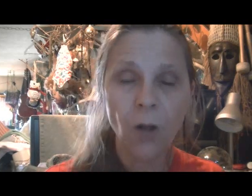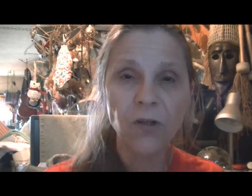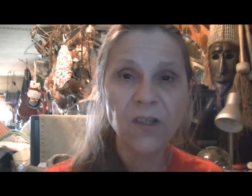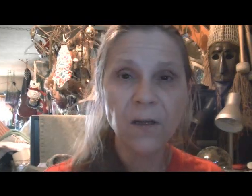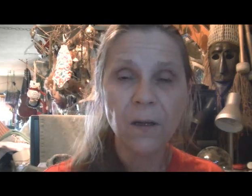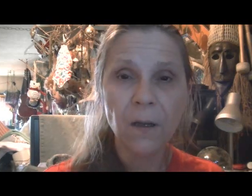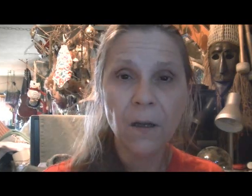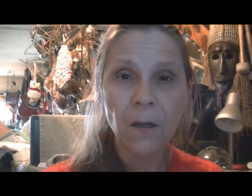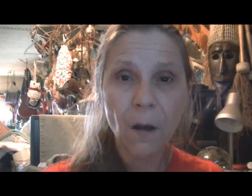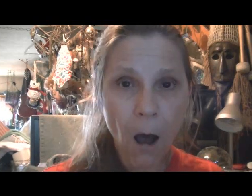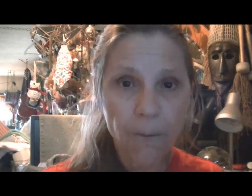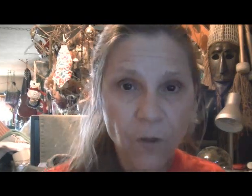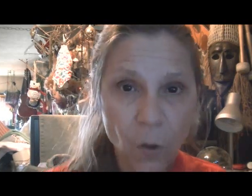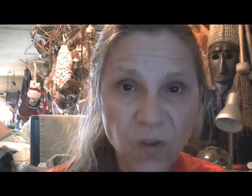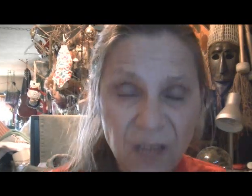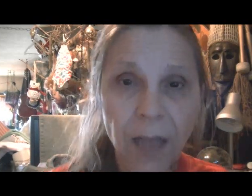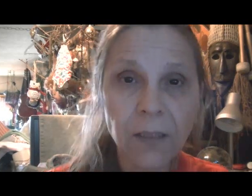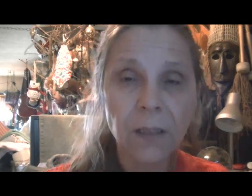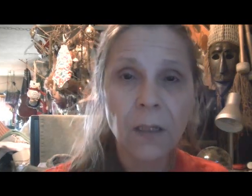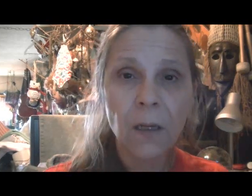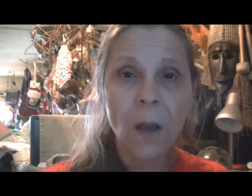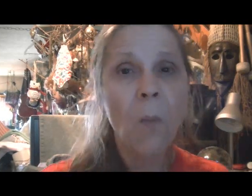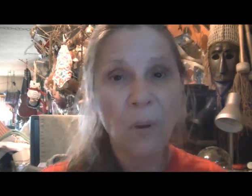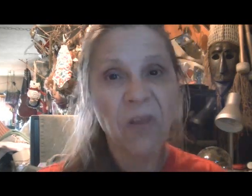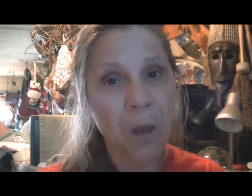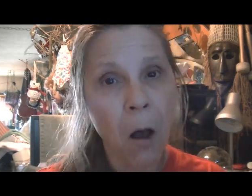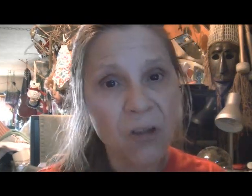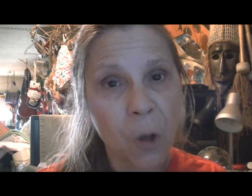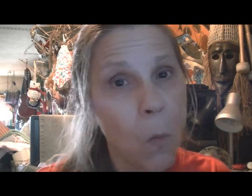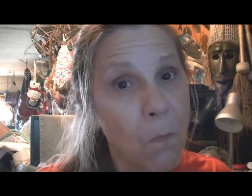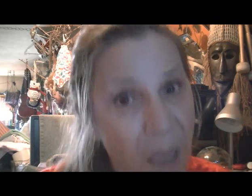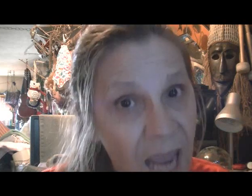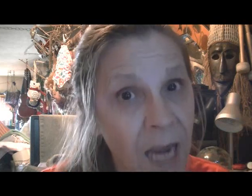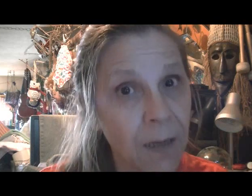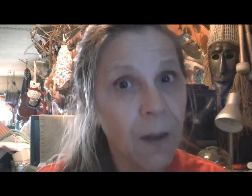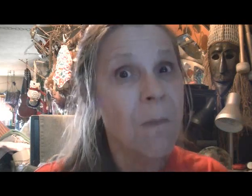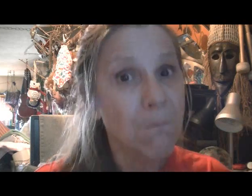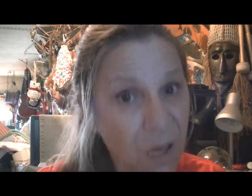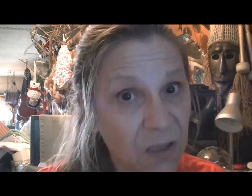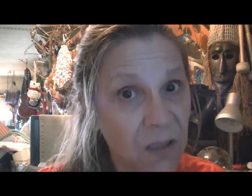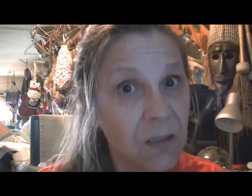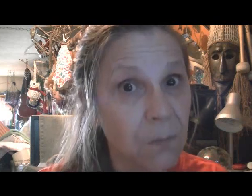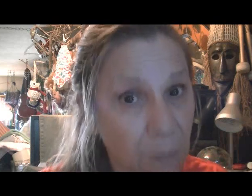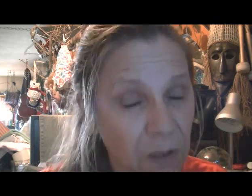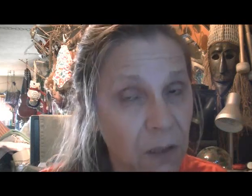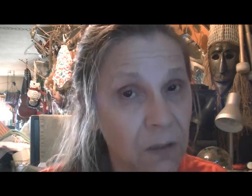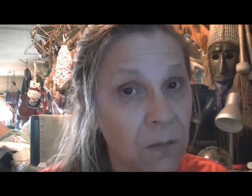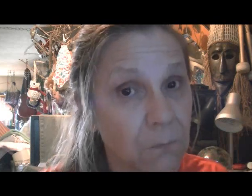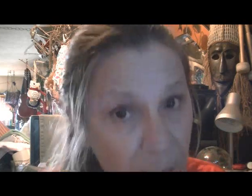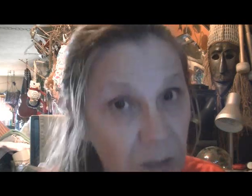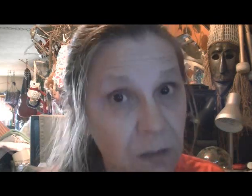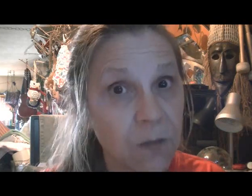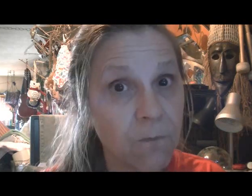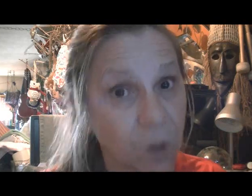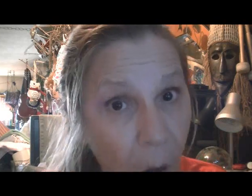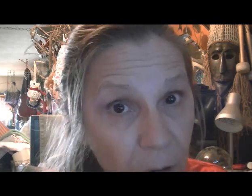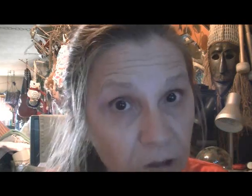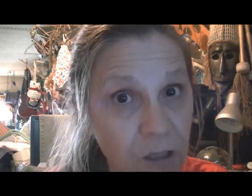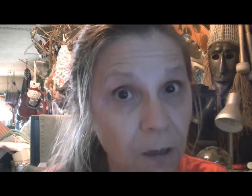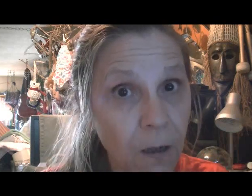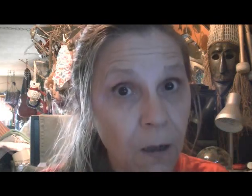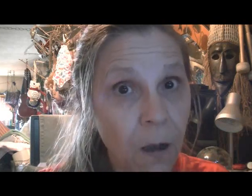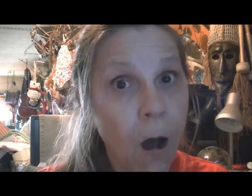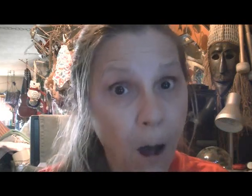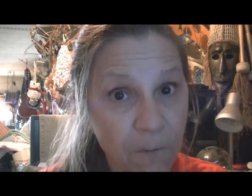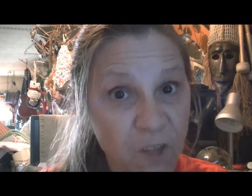of dollars off of those deaths. But they also made millions and millions and millions of